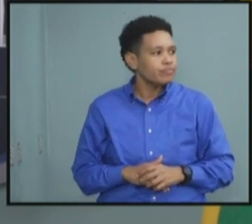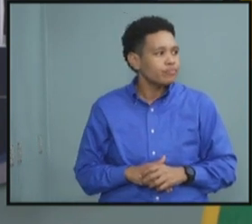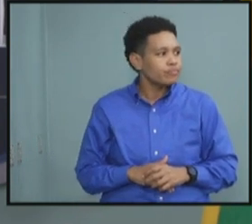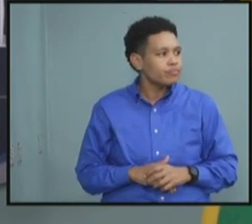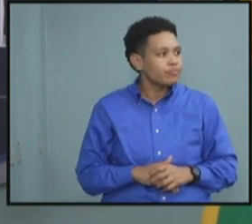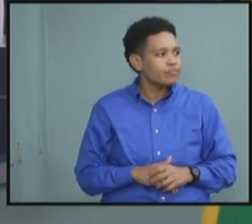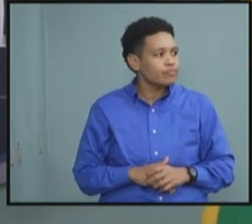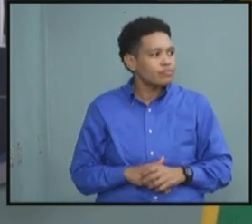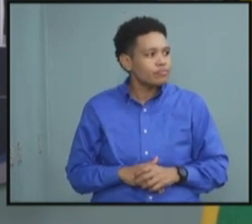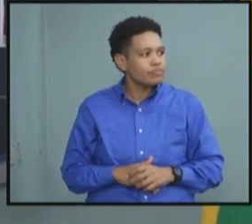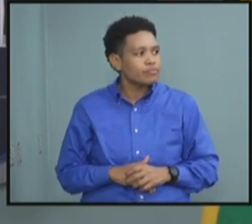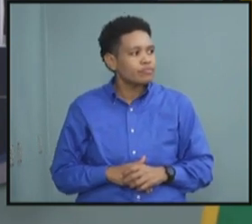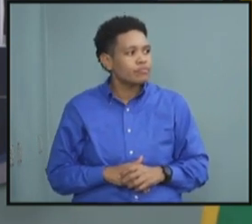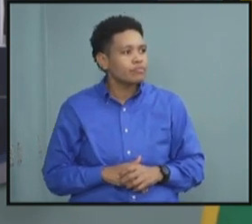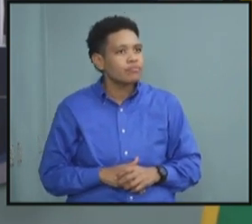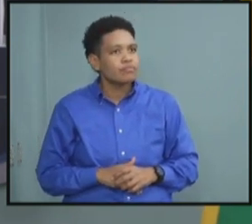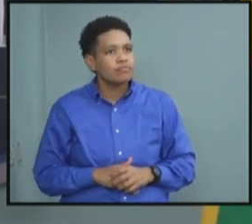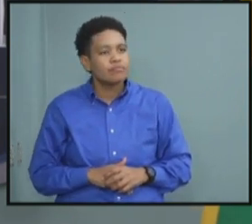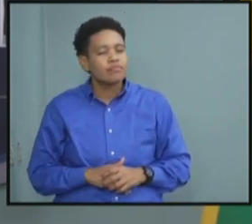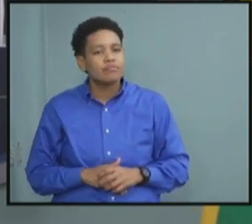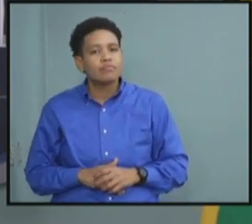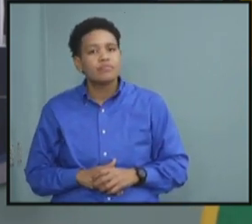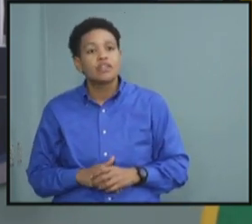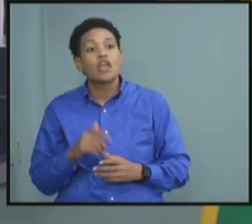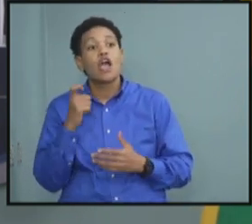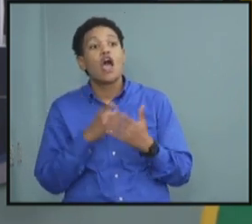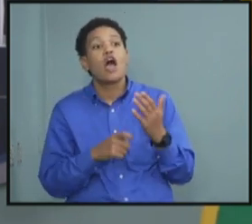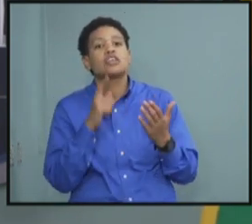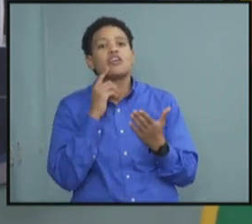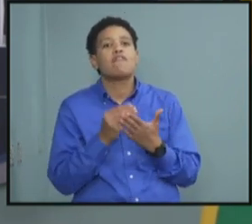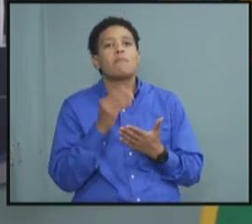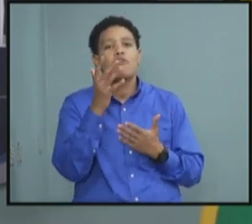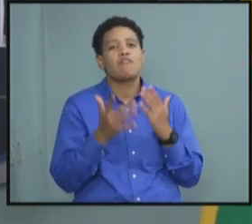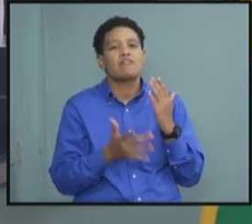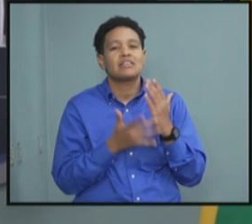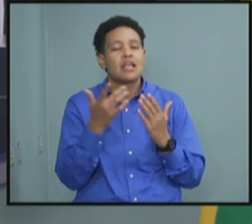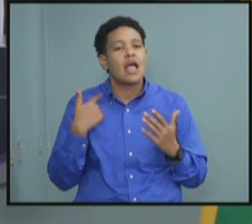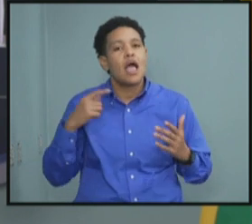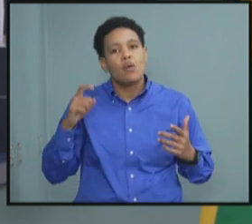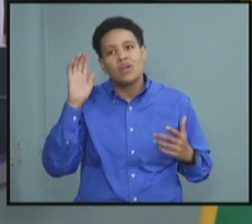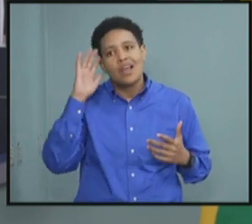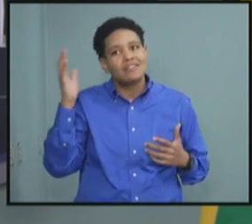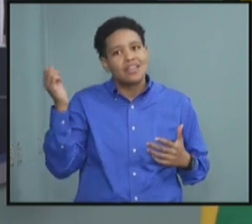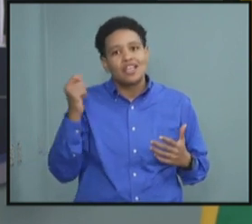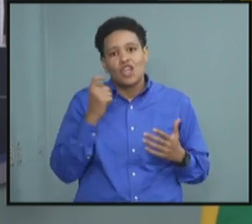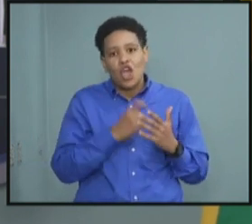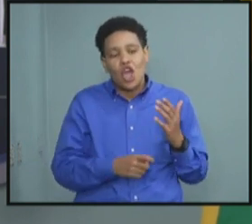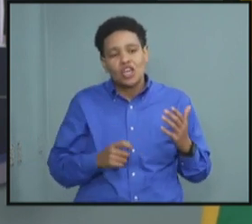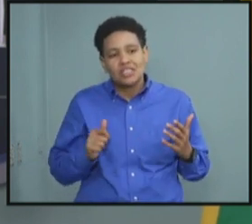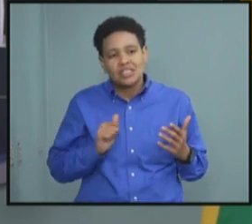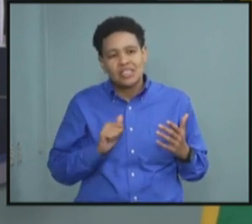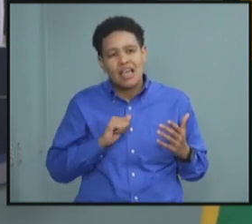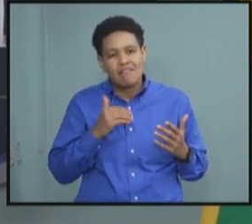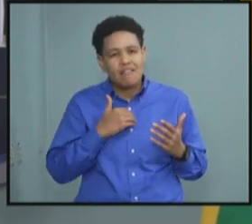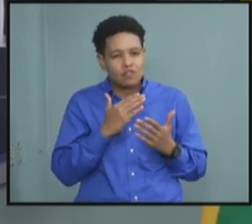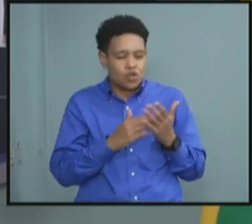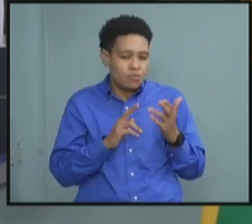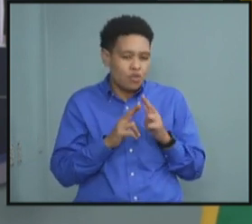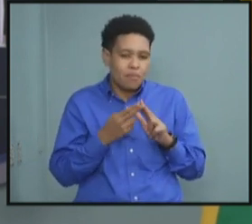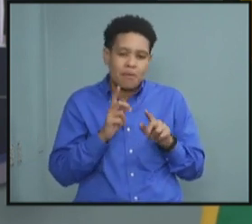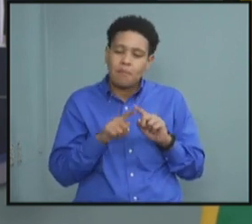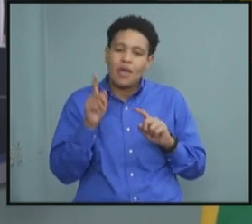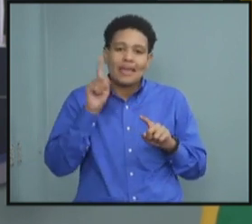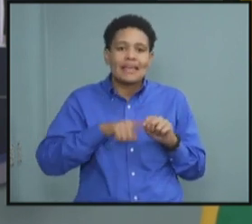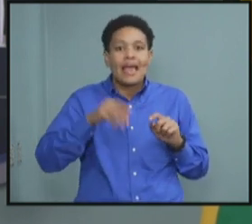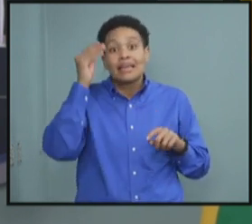on the cost of the procurement of the technology. Yes. I will have to get those costs. I have some figures, but I can't say